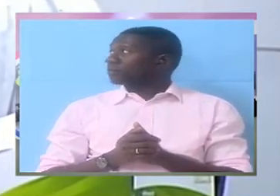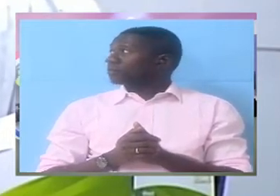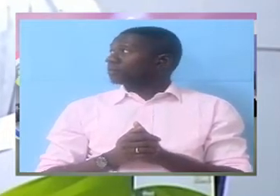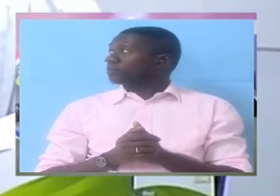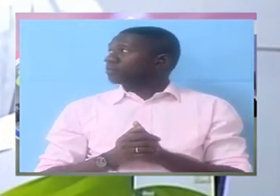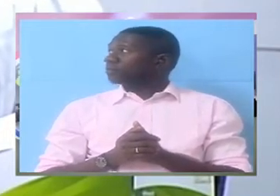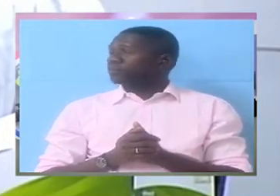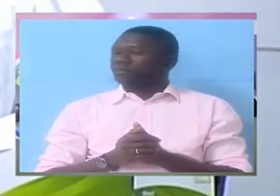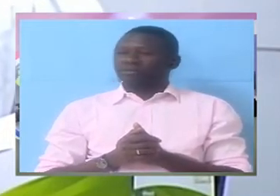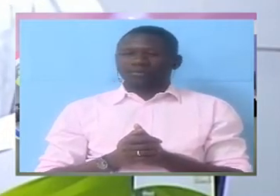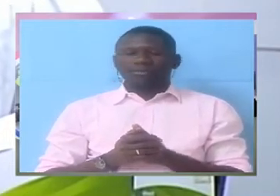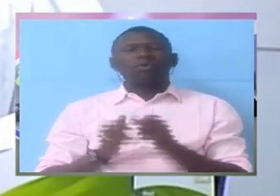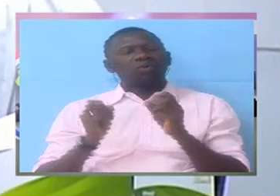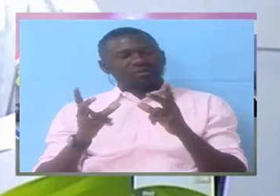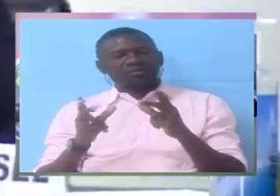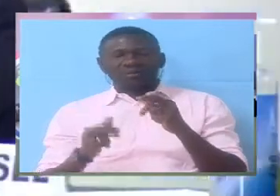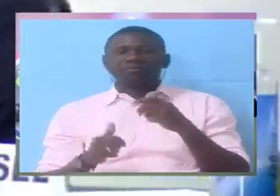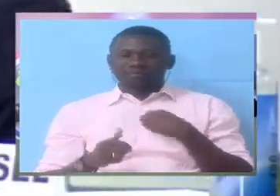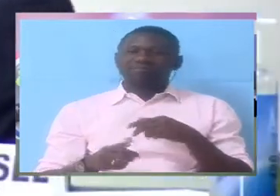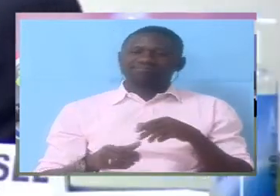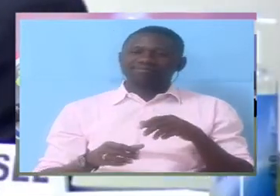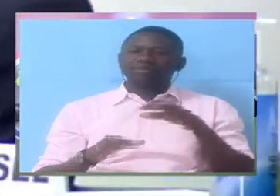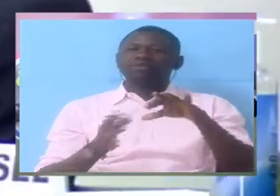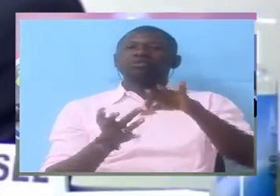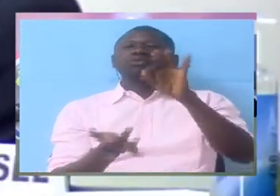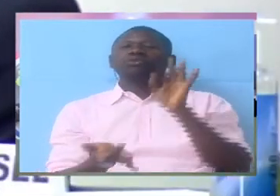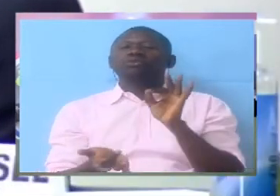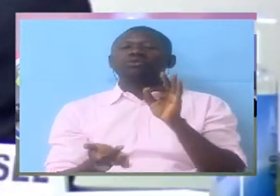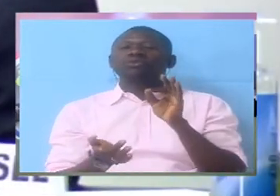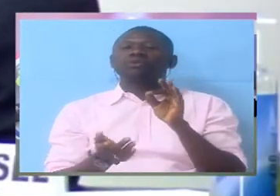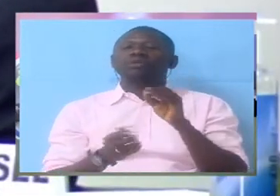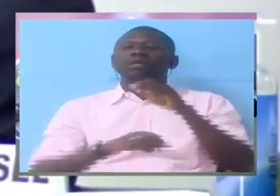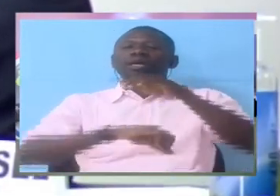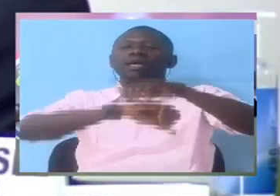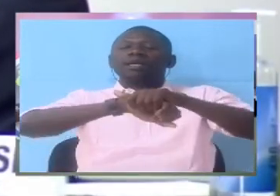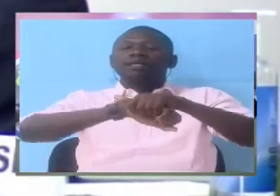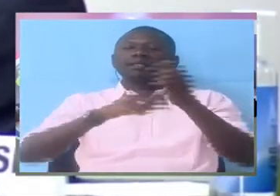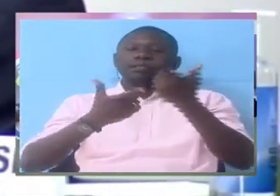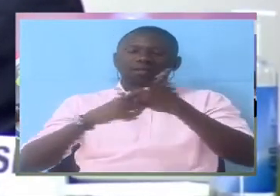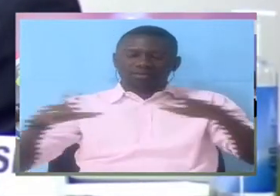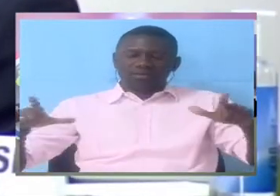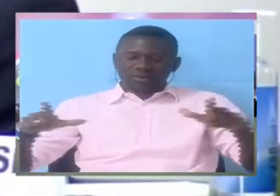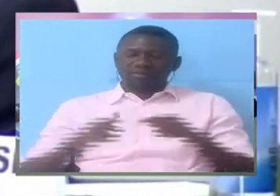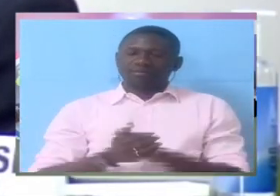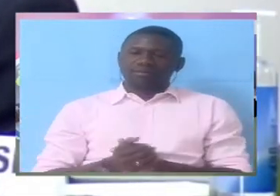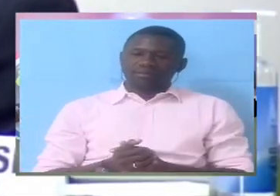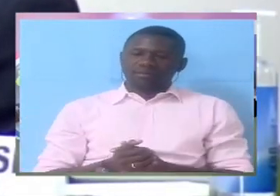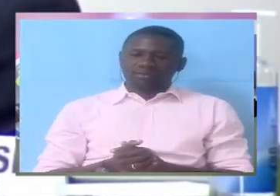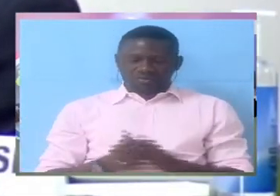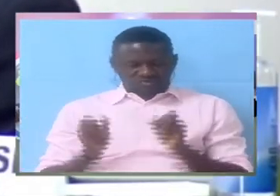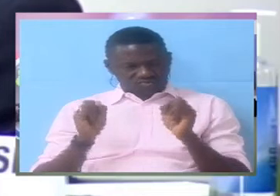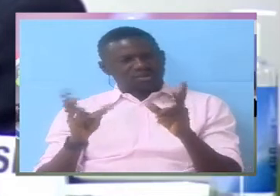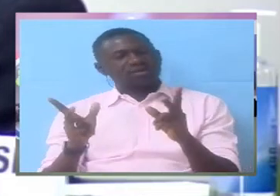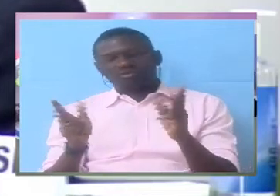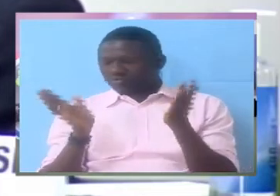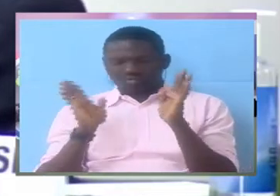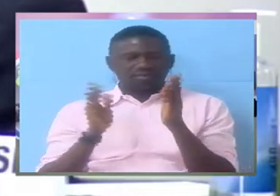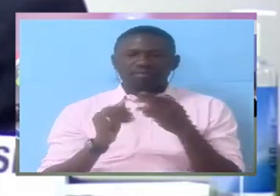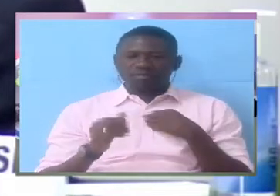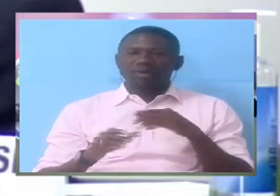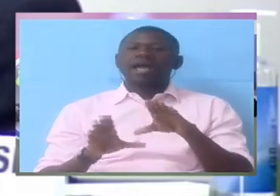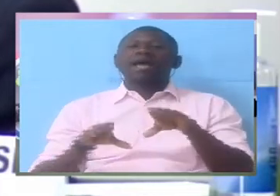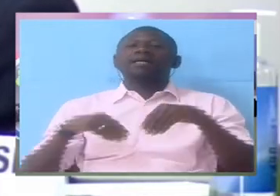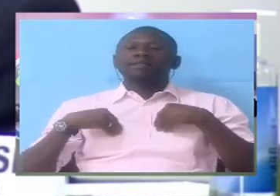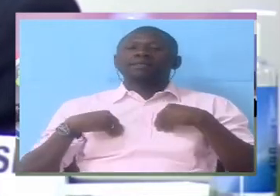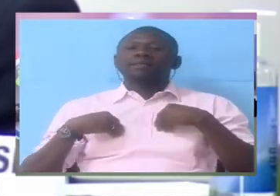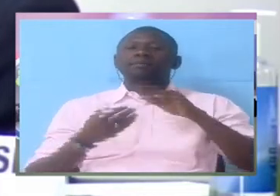Let me go with English. Wonderful. But nonetheless, allow for interpretation in the Mandinka language. Yeah.